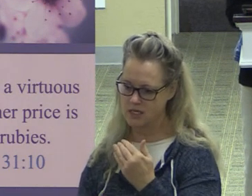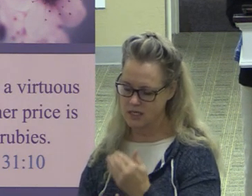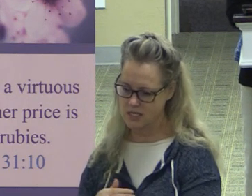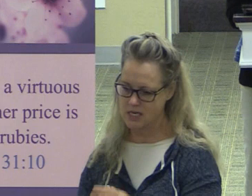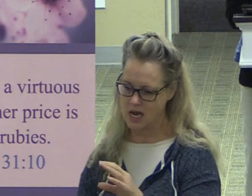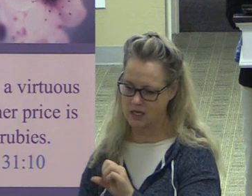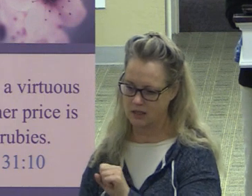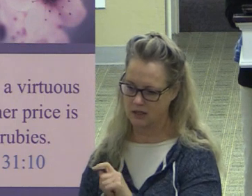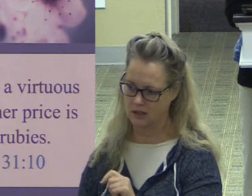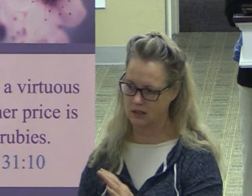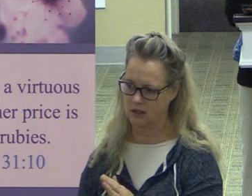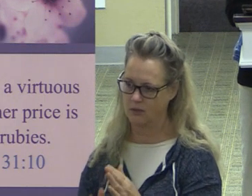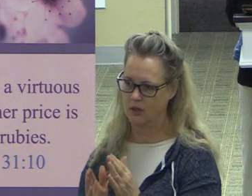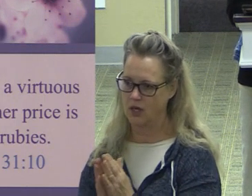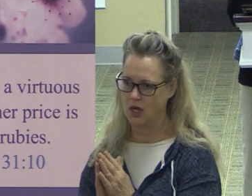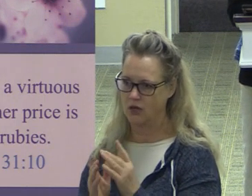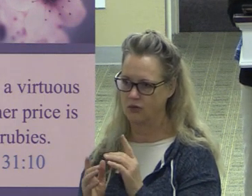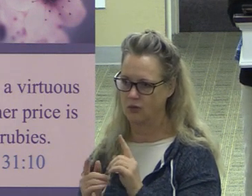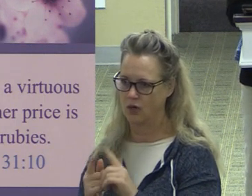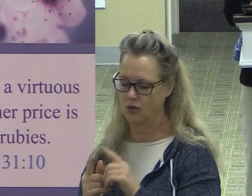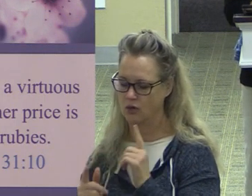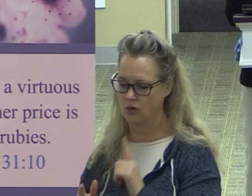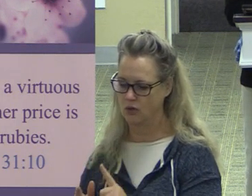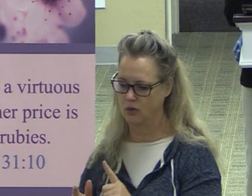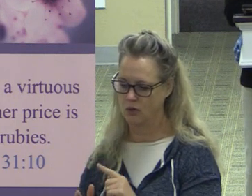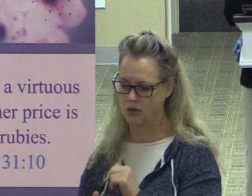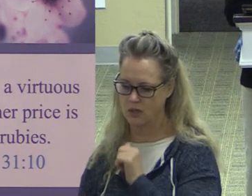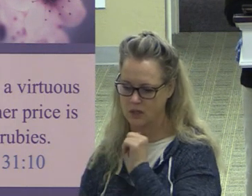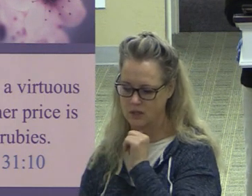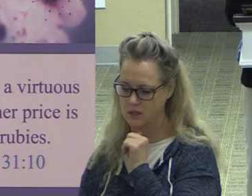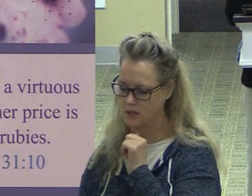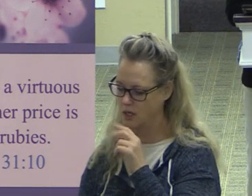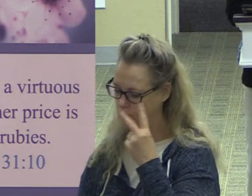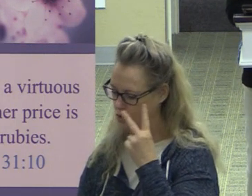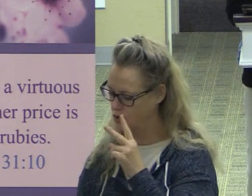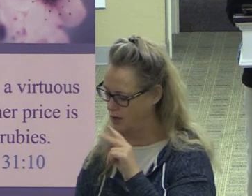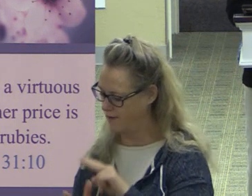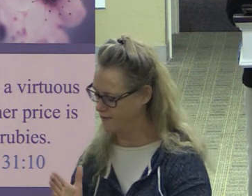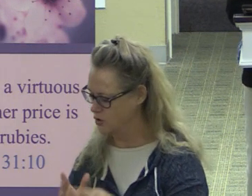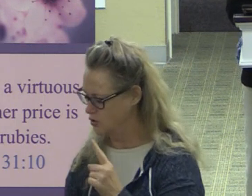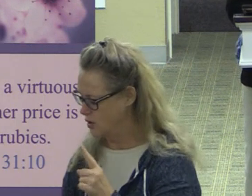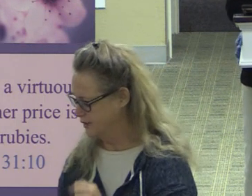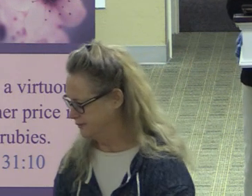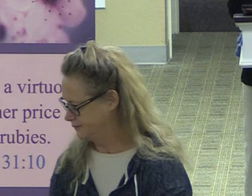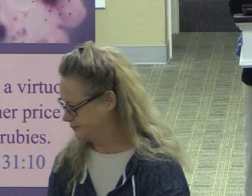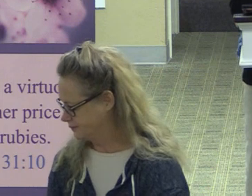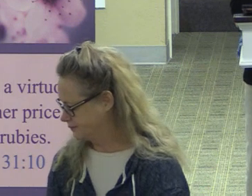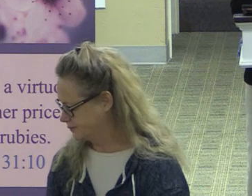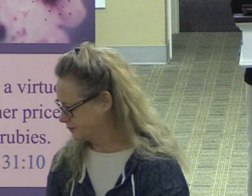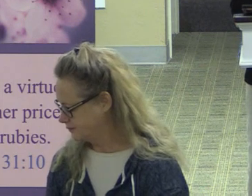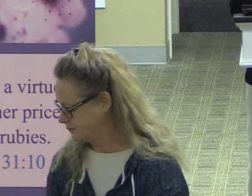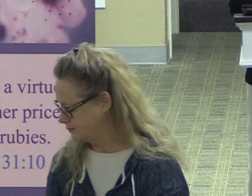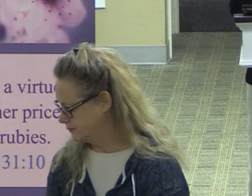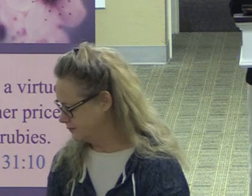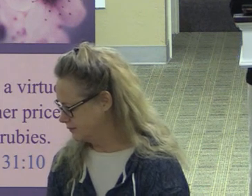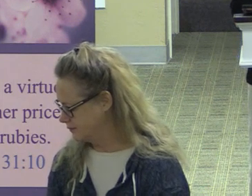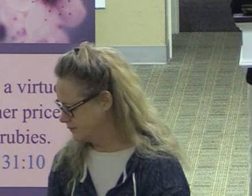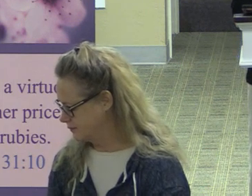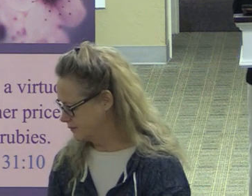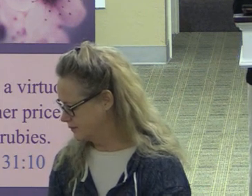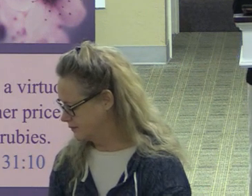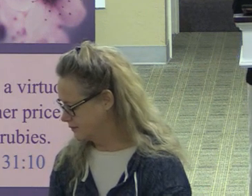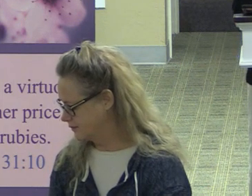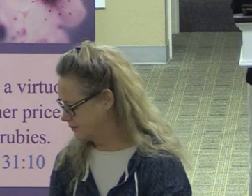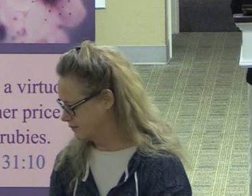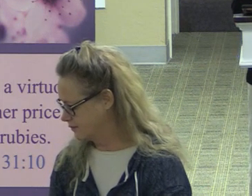Father is pure and unblemished by the world. Let's look at verse 1. These words spake Jesus and lifted up his eyes to